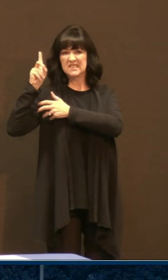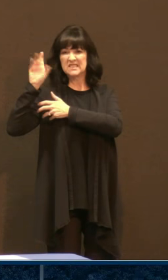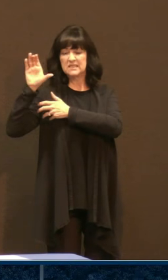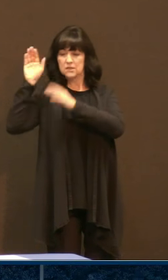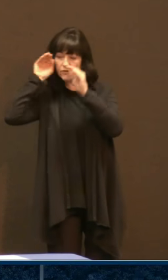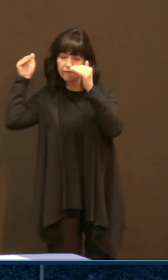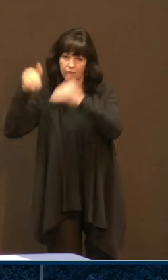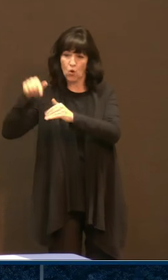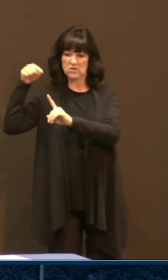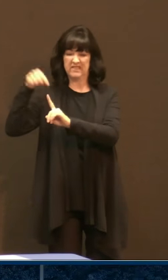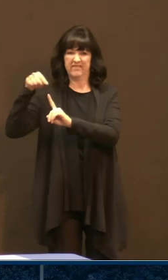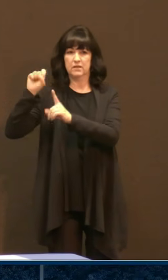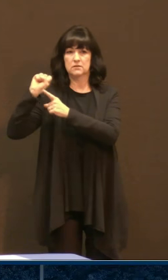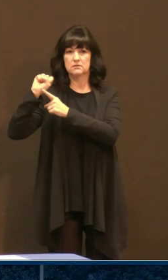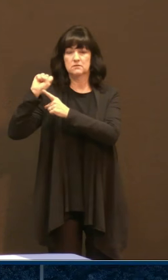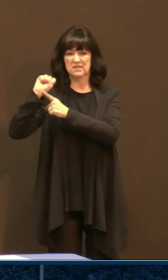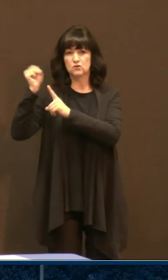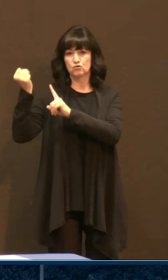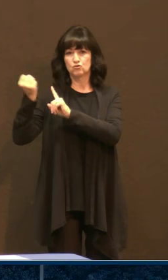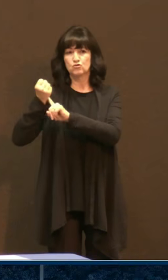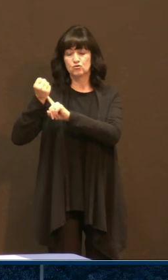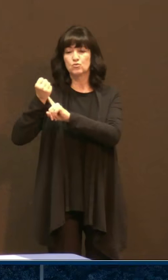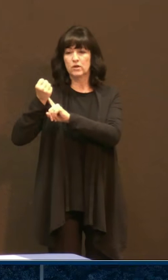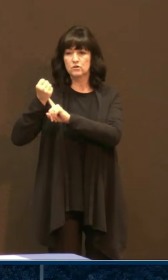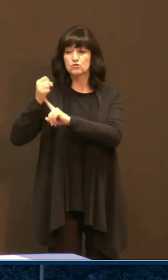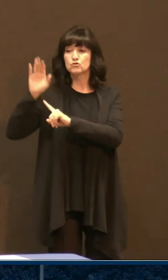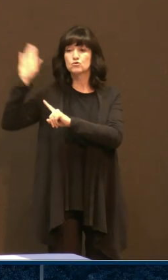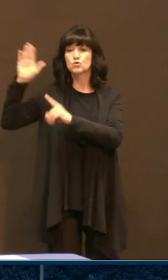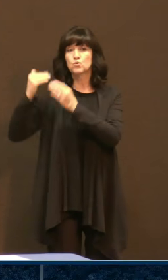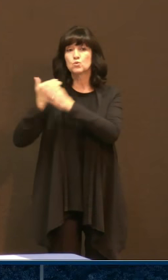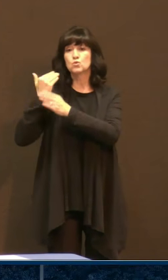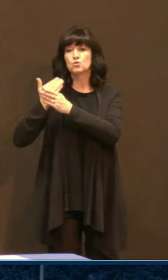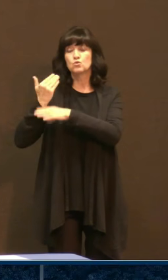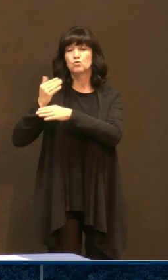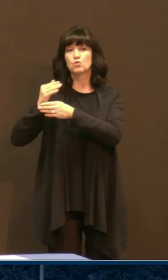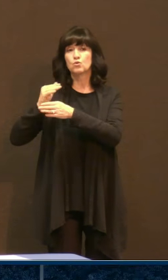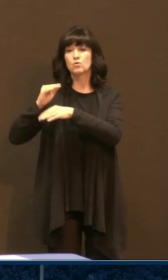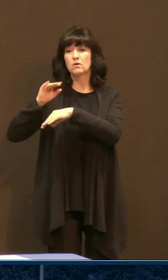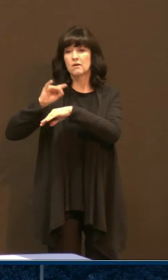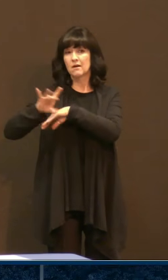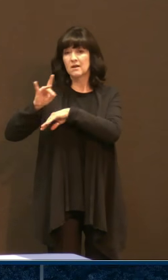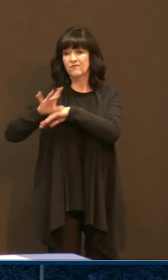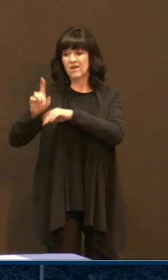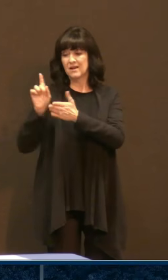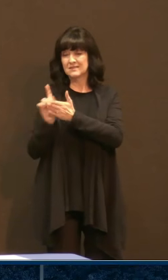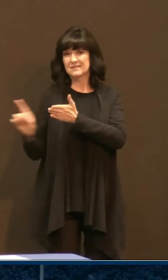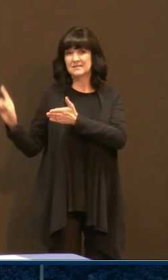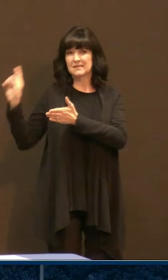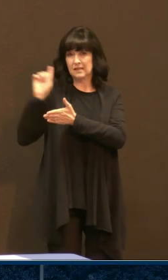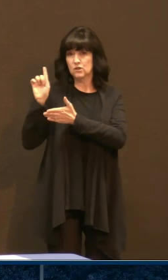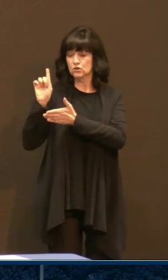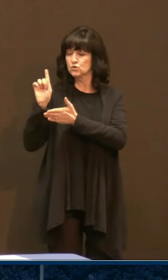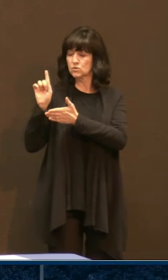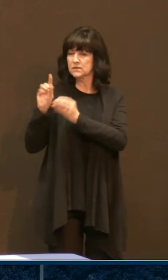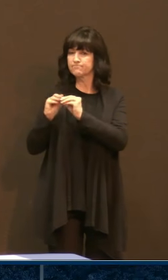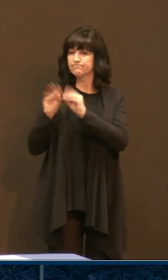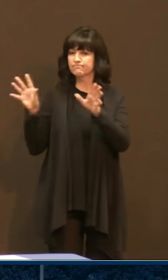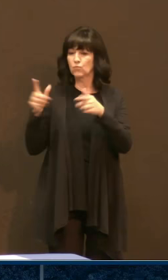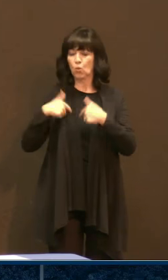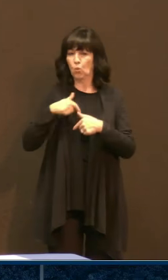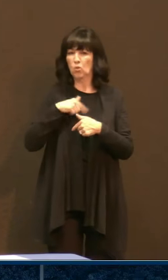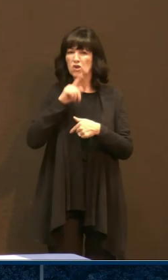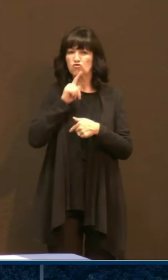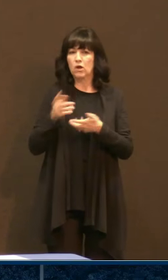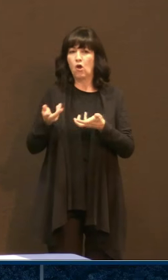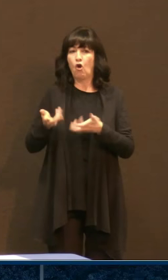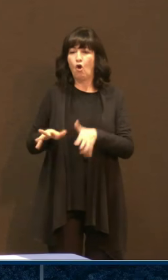So, as we went through their new guidance with them last week, it was clear we actually had already implemented